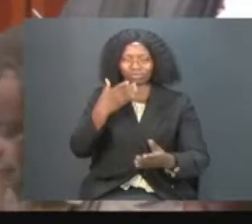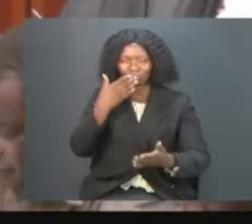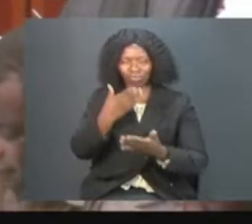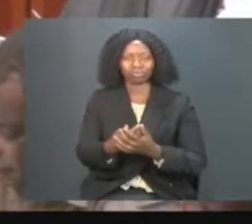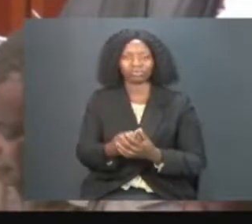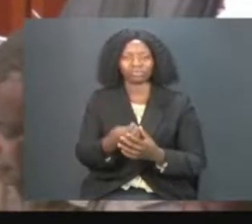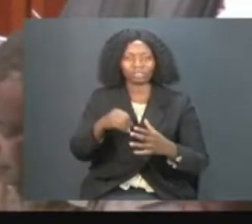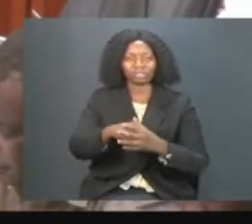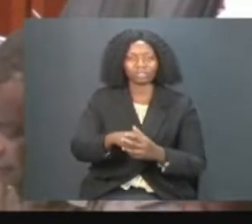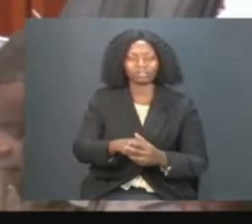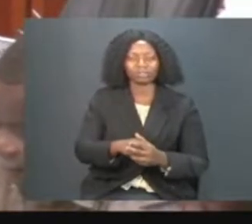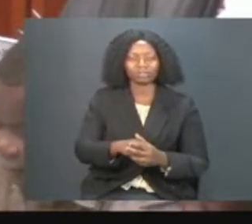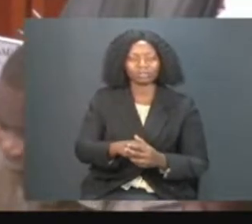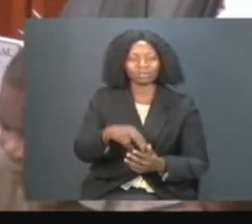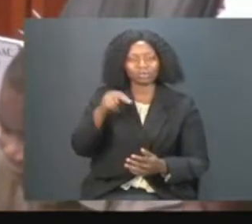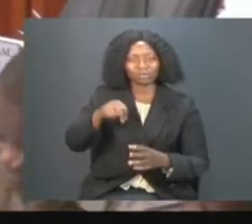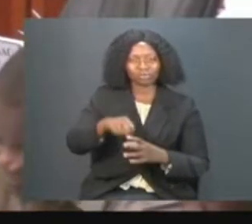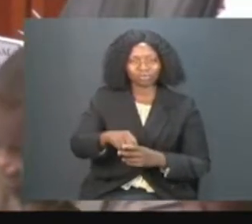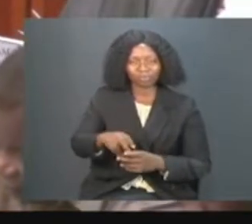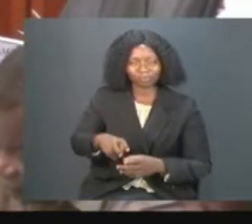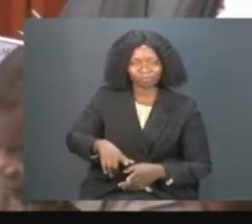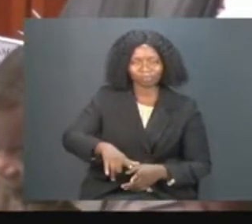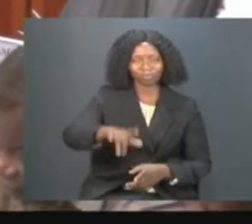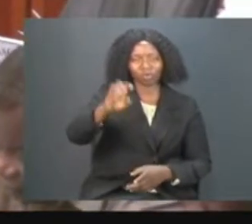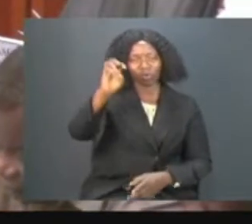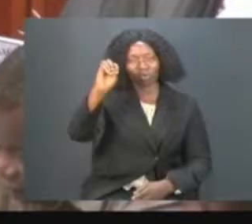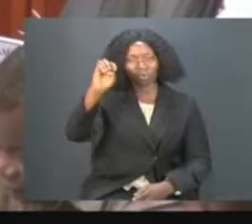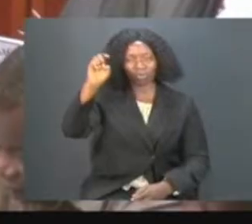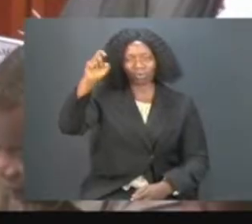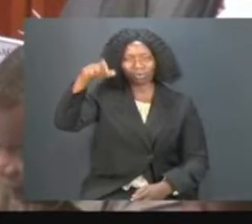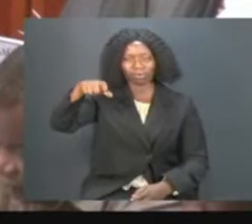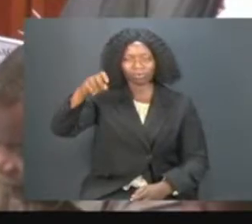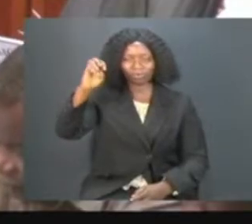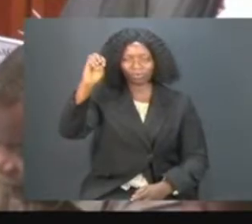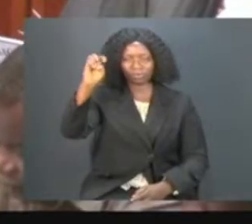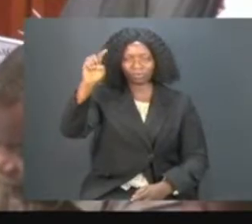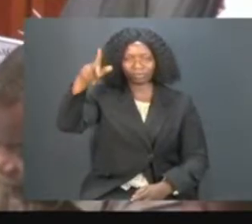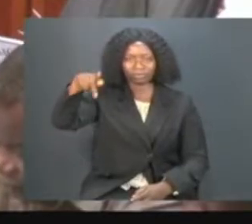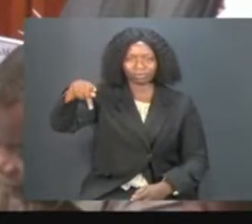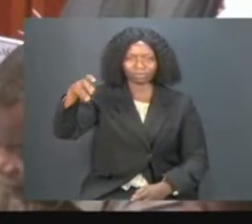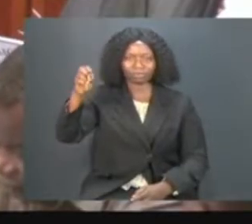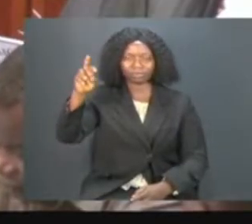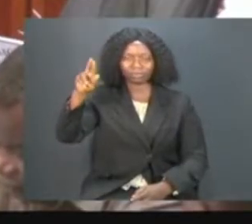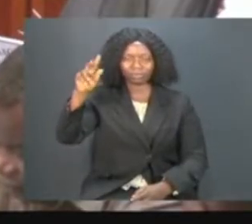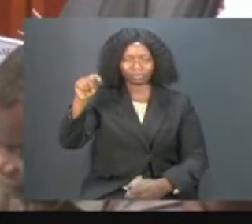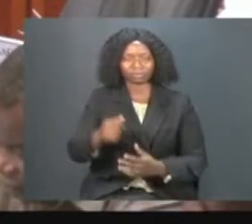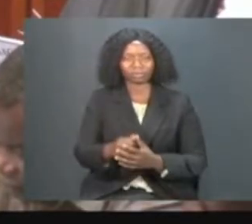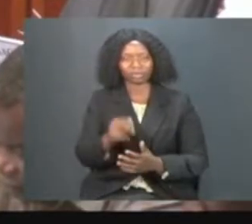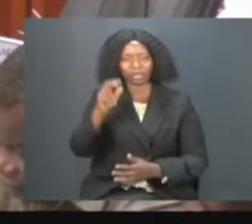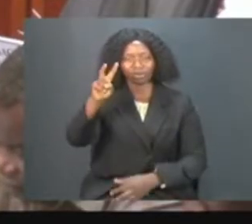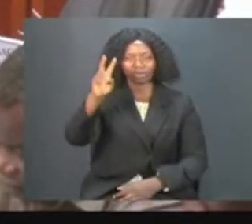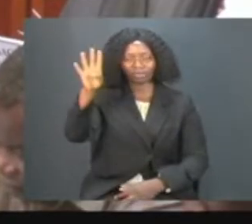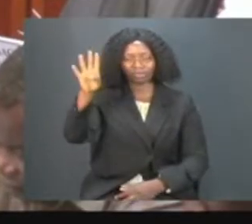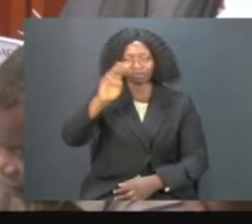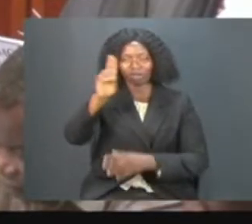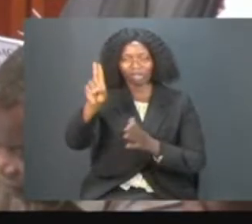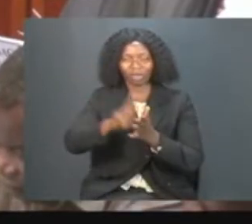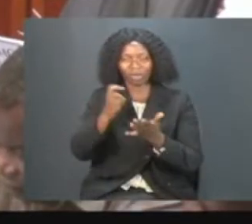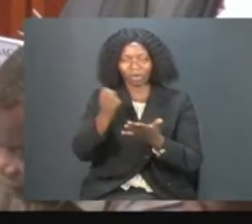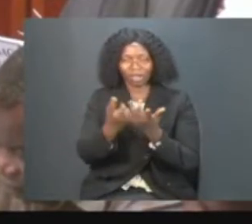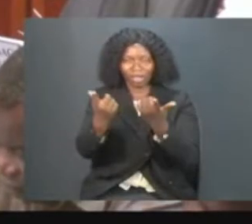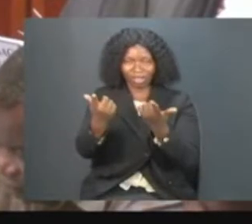in order to export and generate the resources to fund this economy. Mr. Speaker, 24-hour economy has come to